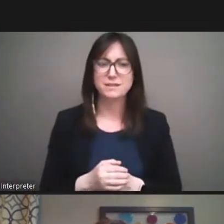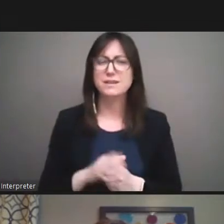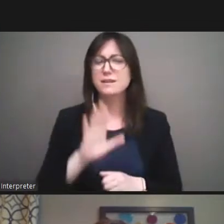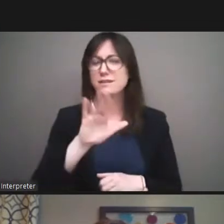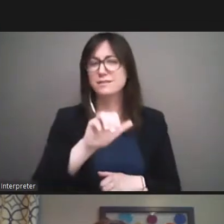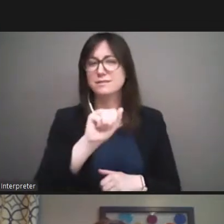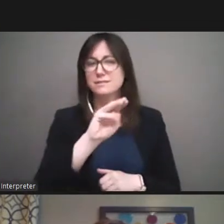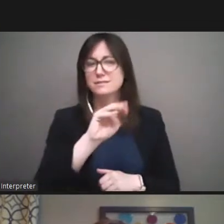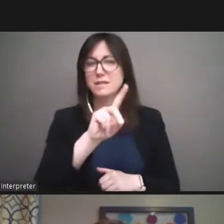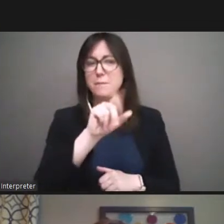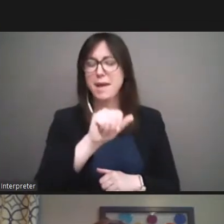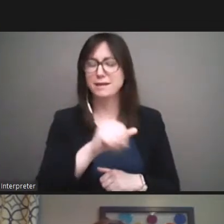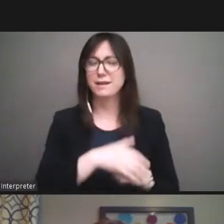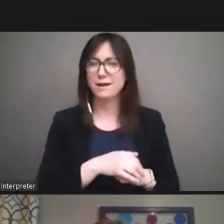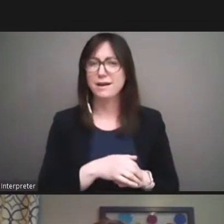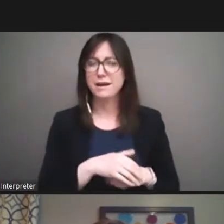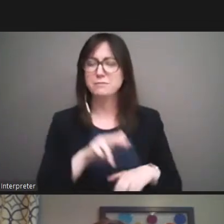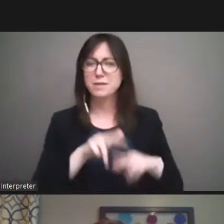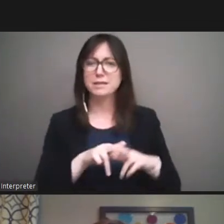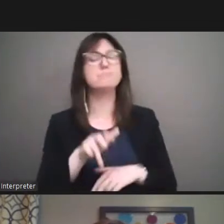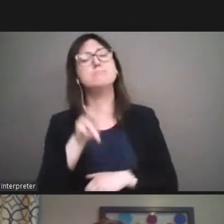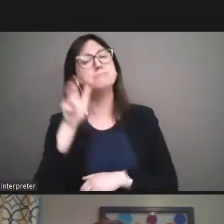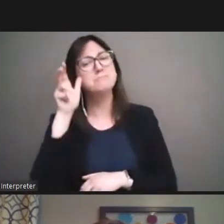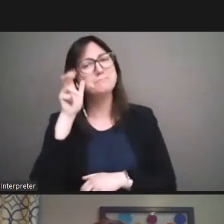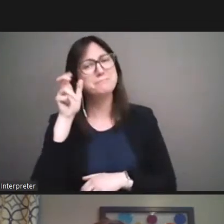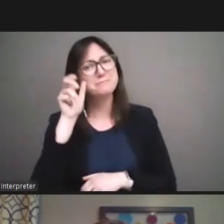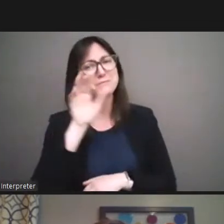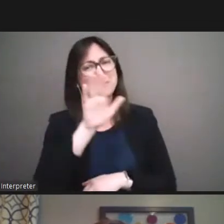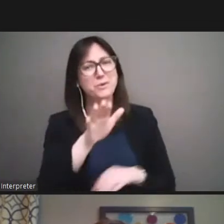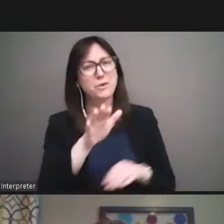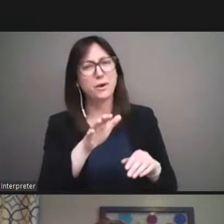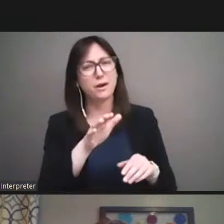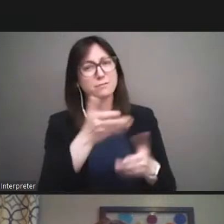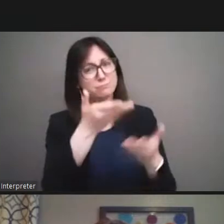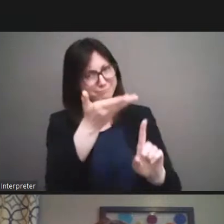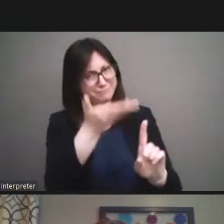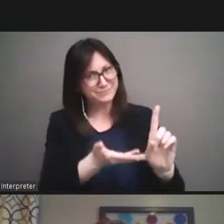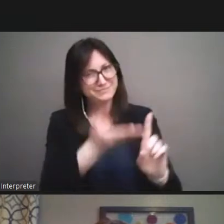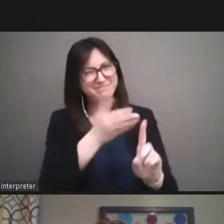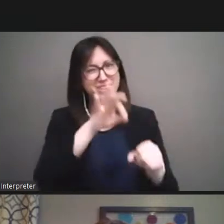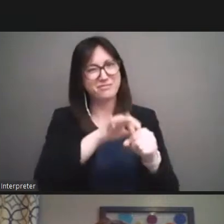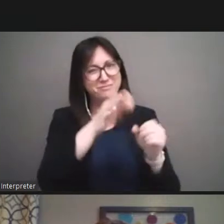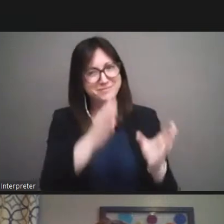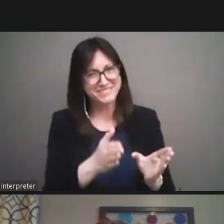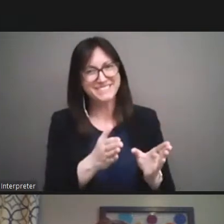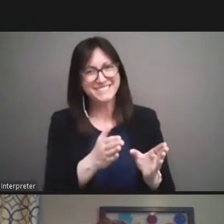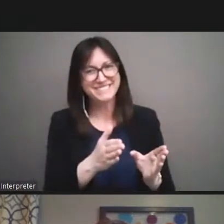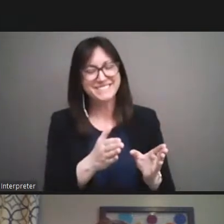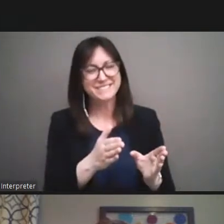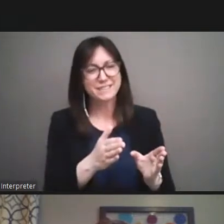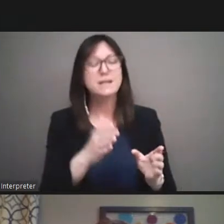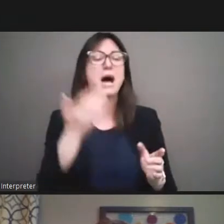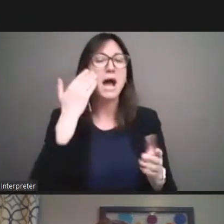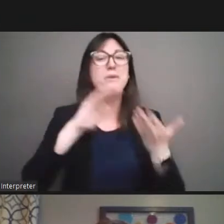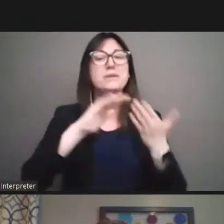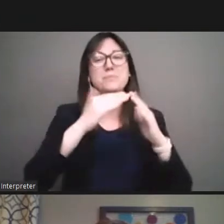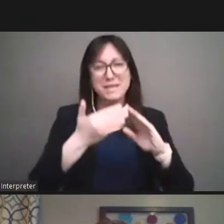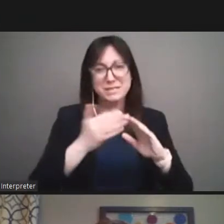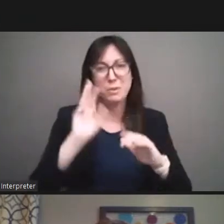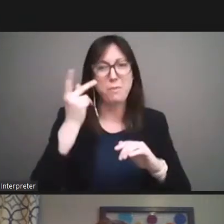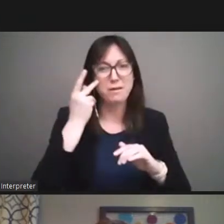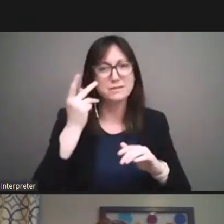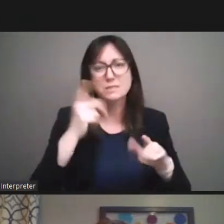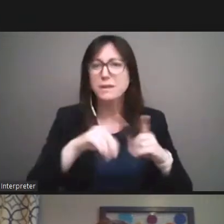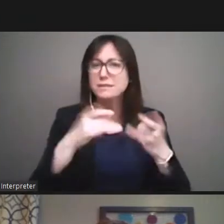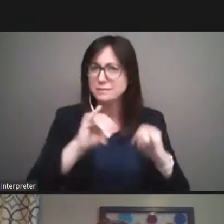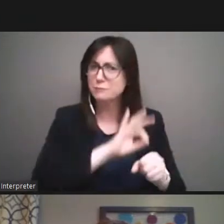really refreshing listening to an elected politician. Granted, it is municipal politics, so I